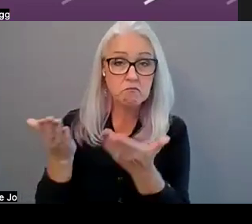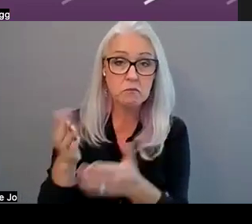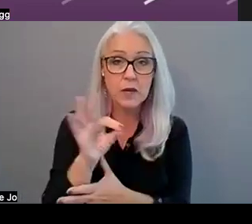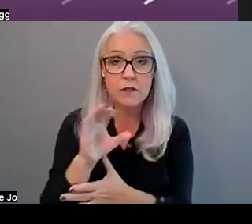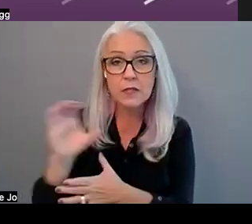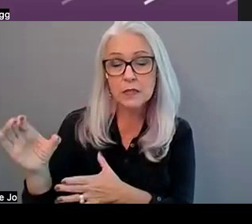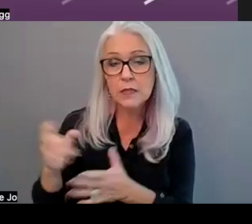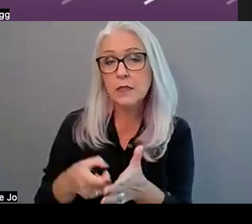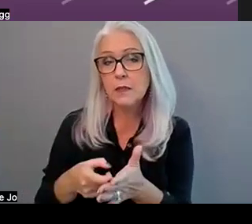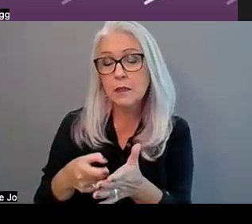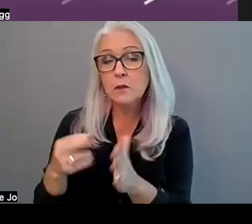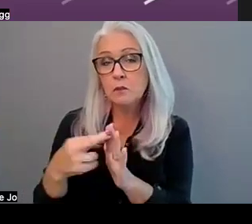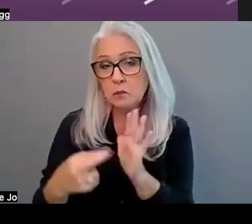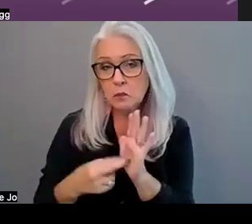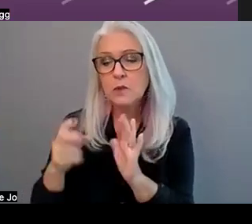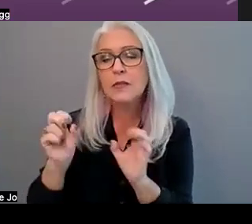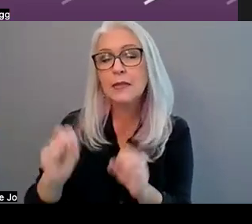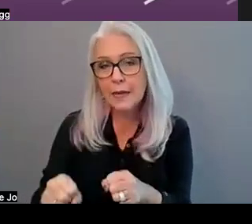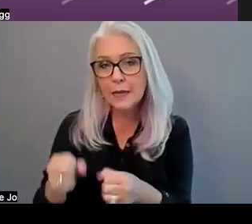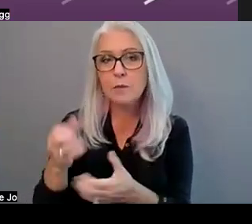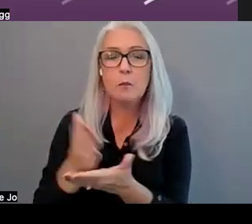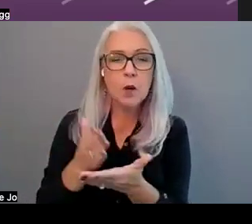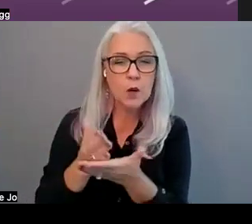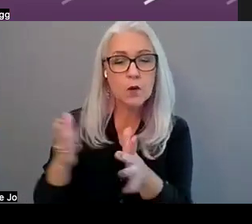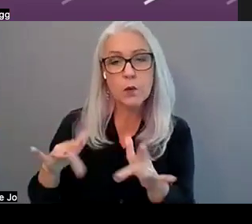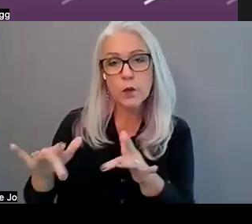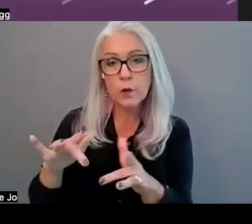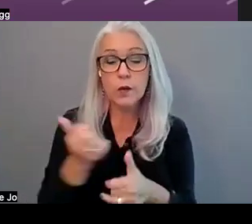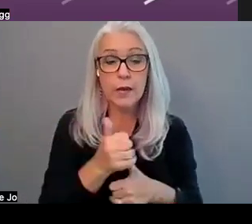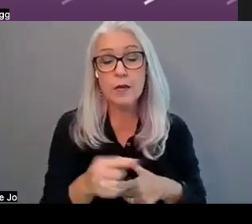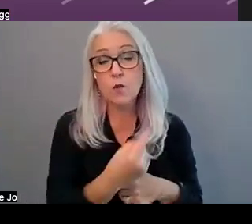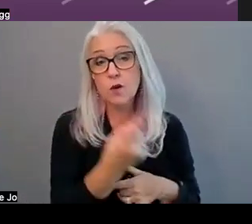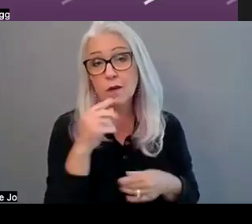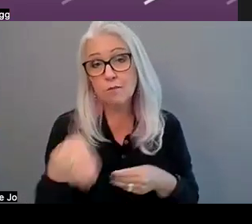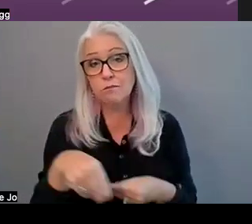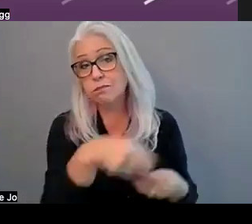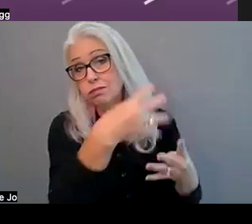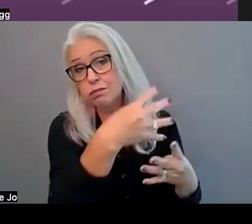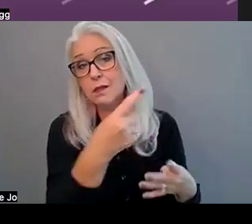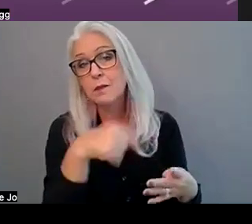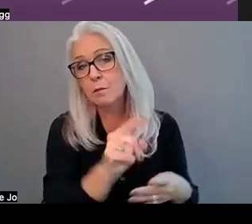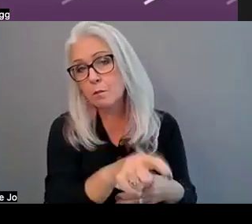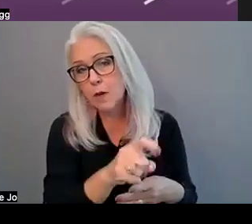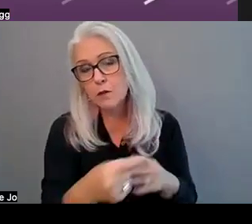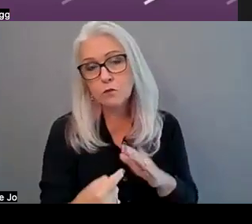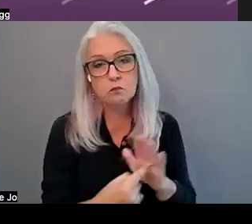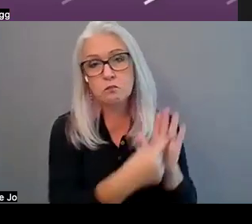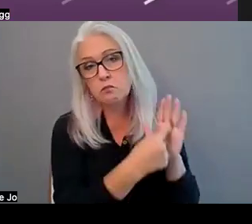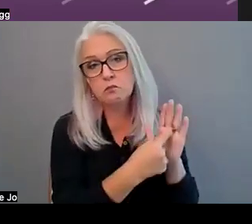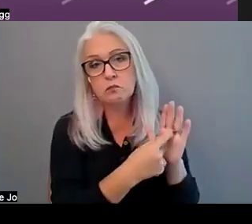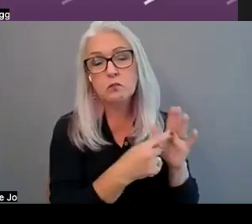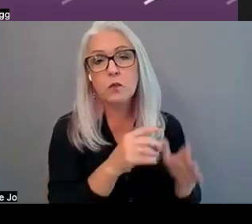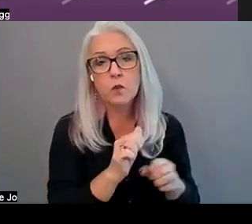air portions of the recording. Anyone else who broadcasts or streams it must do so in its entirety. This is